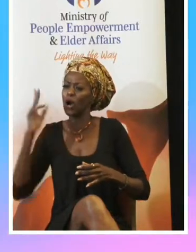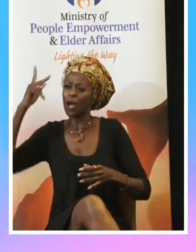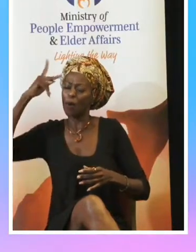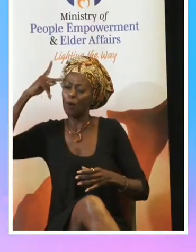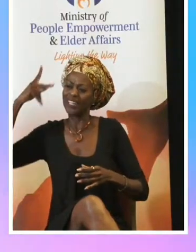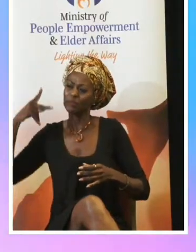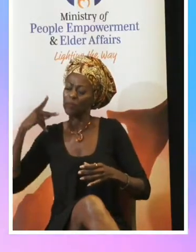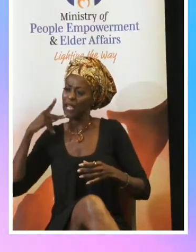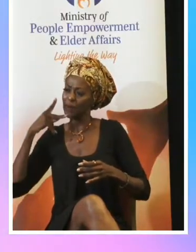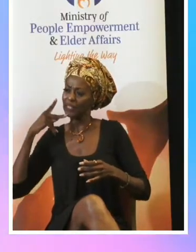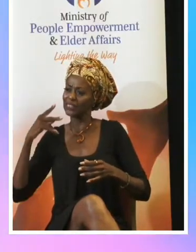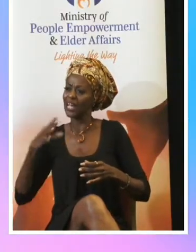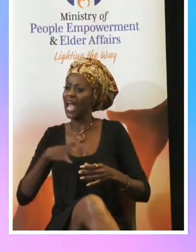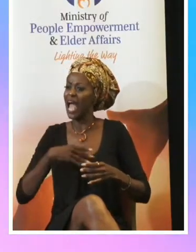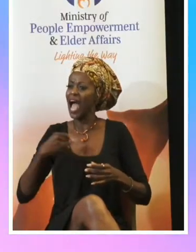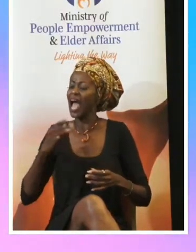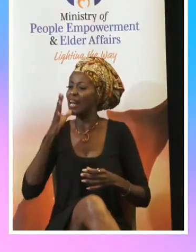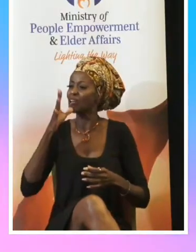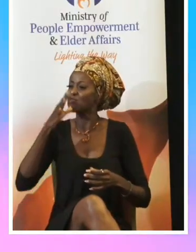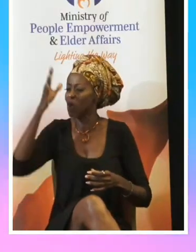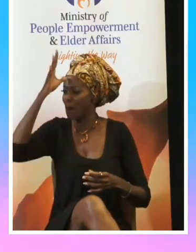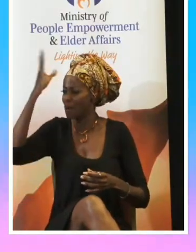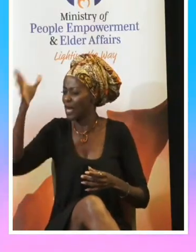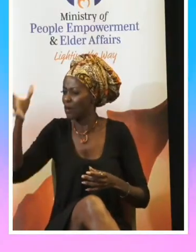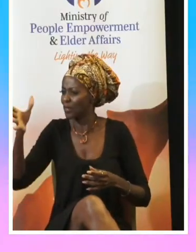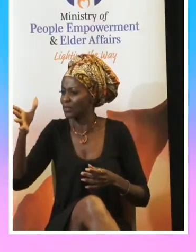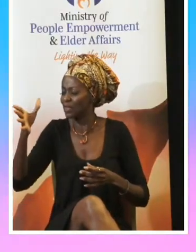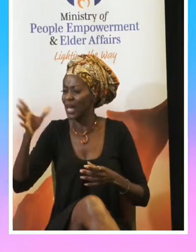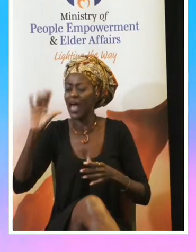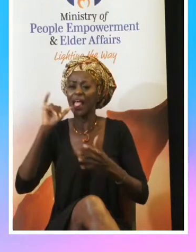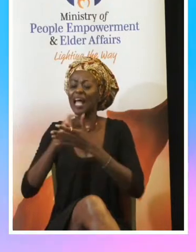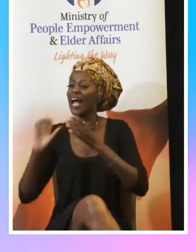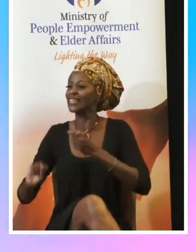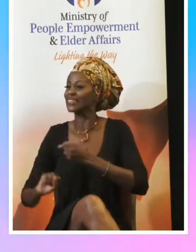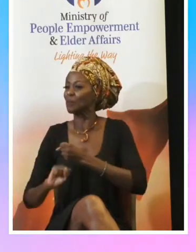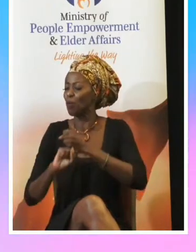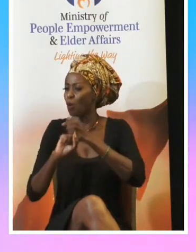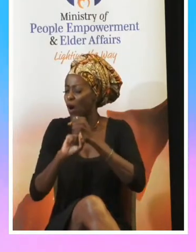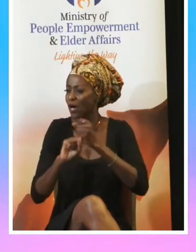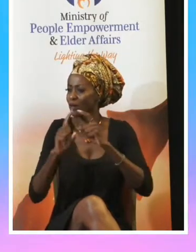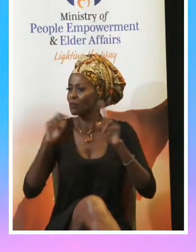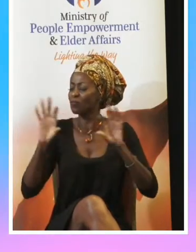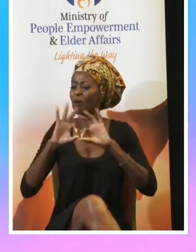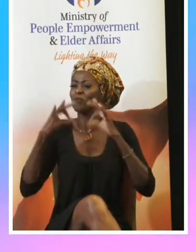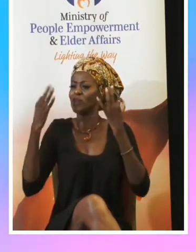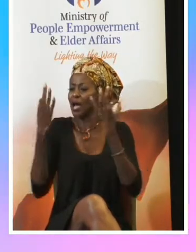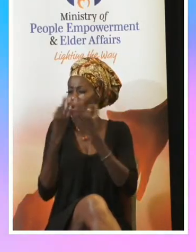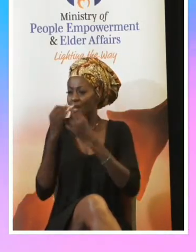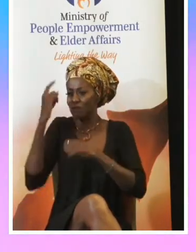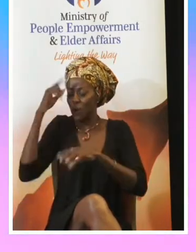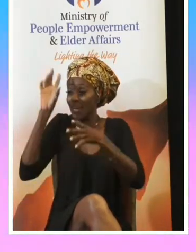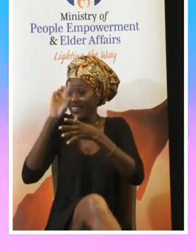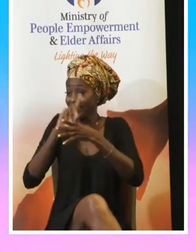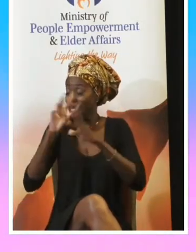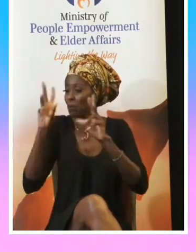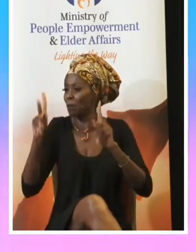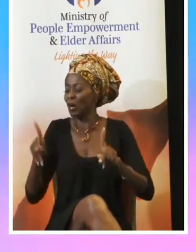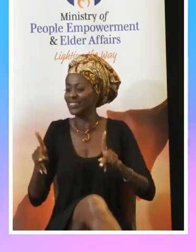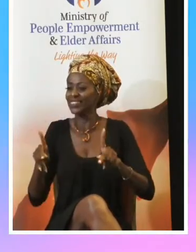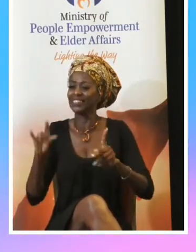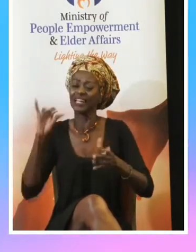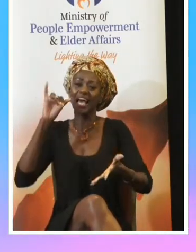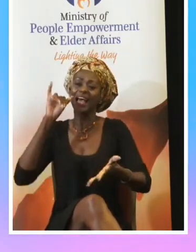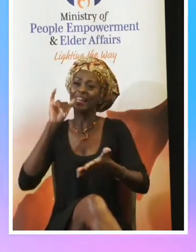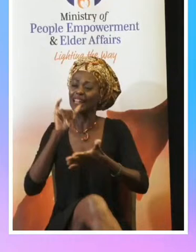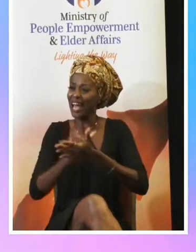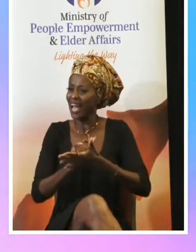system for a person that is disabled? That is how far you can go with your strong support system.